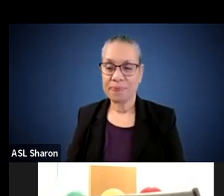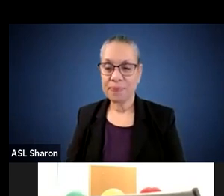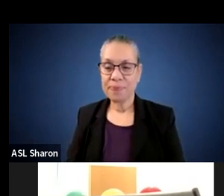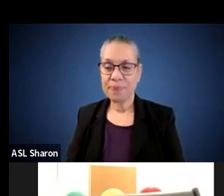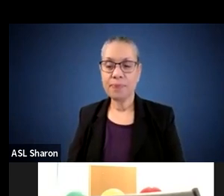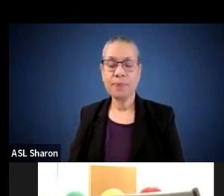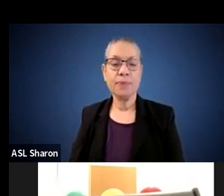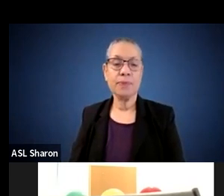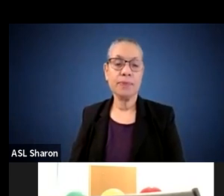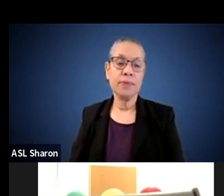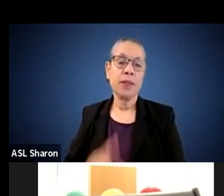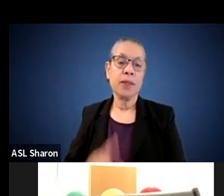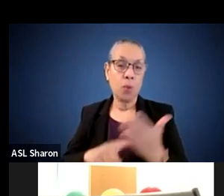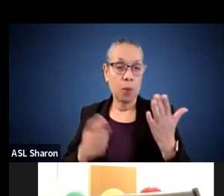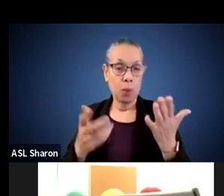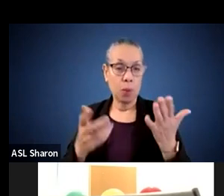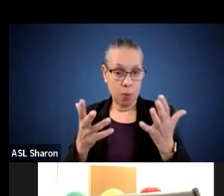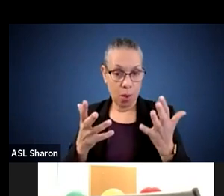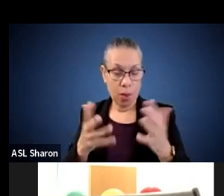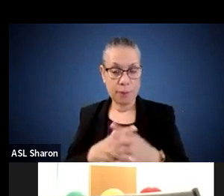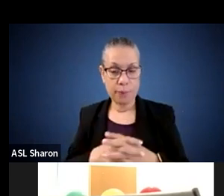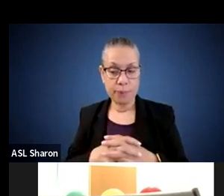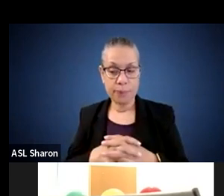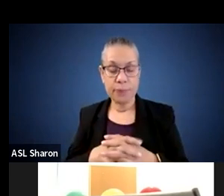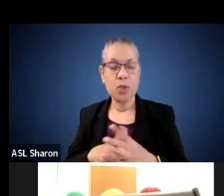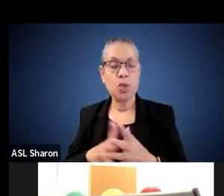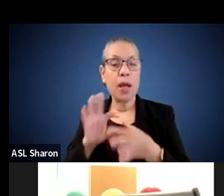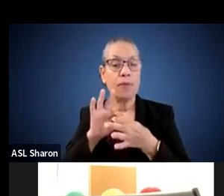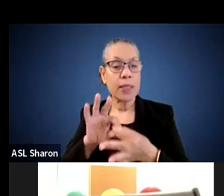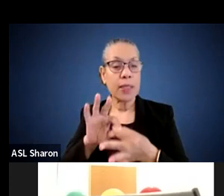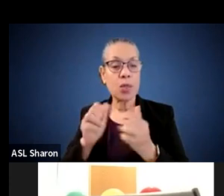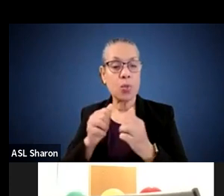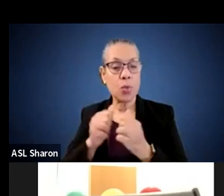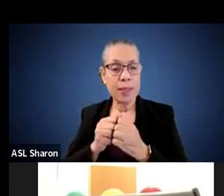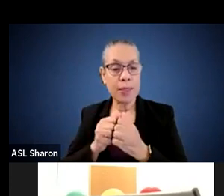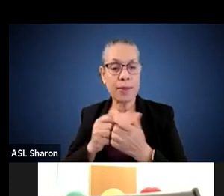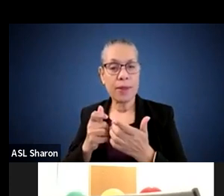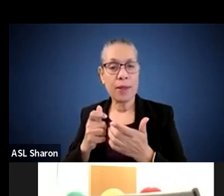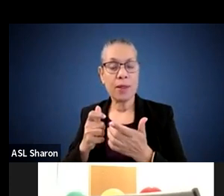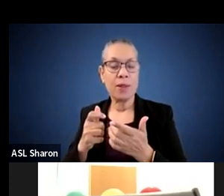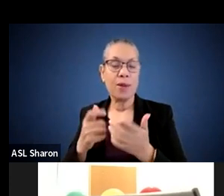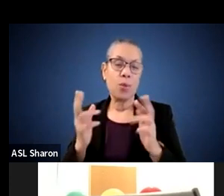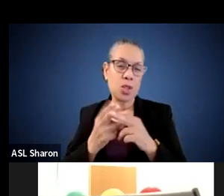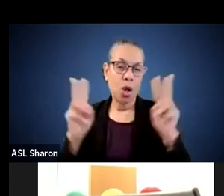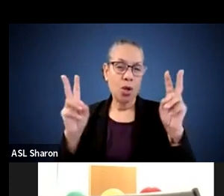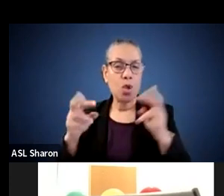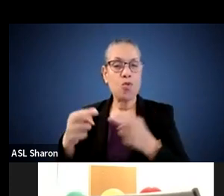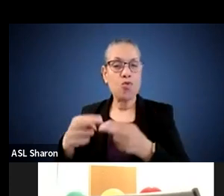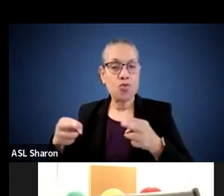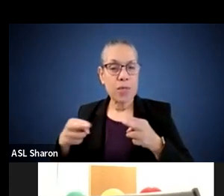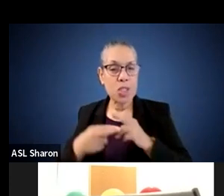one of the things that we want to make sure happens is this connection with the regional you know the regional model that the superintendent